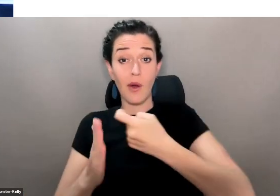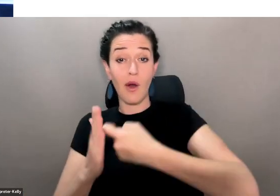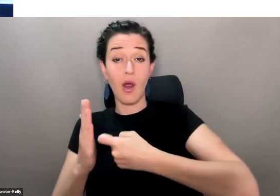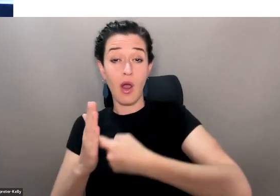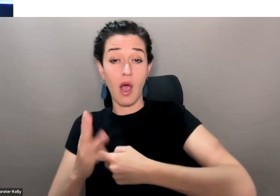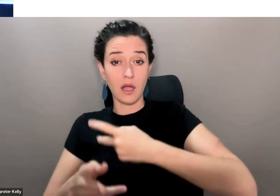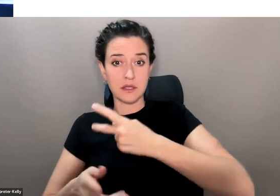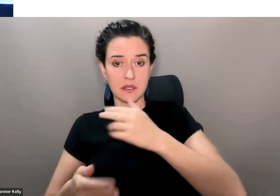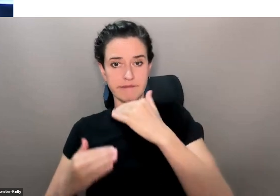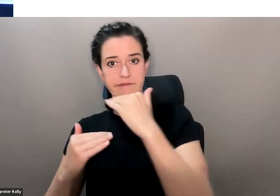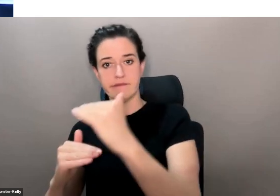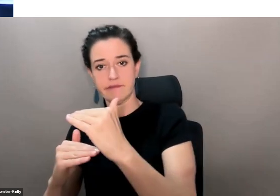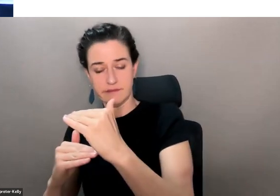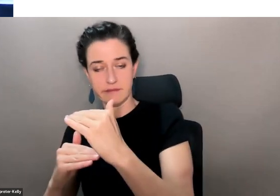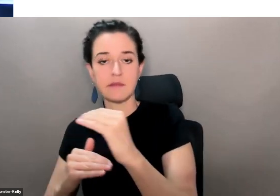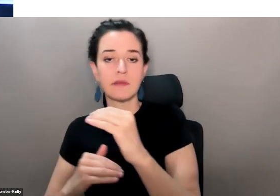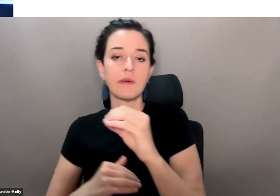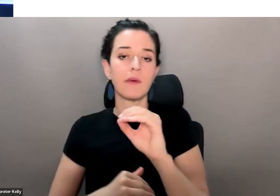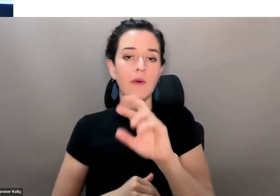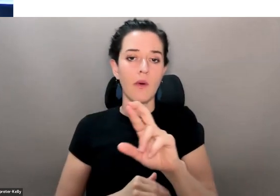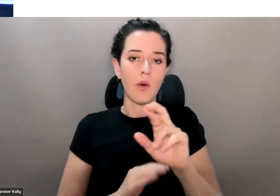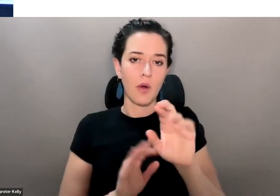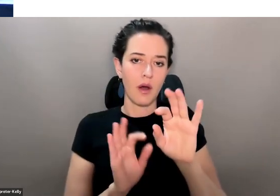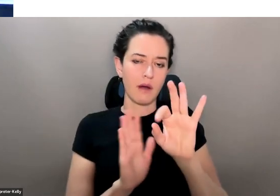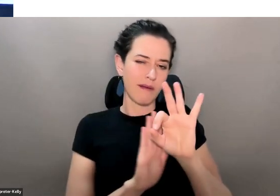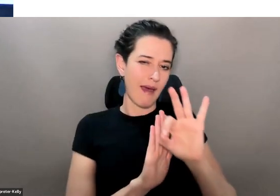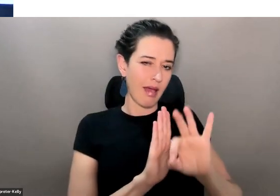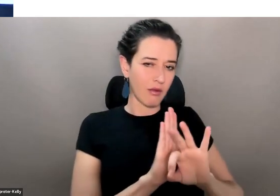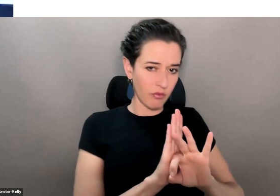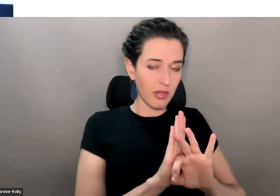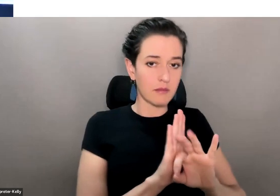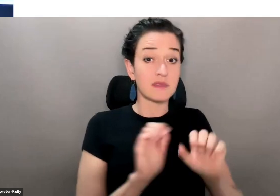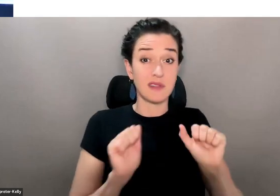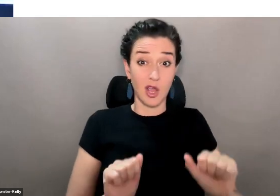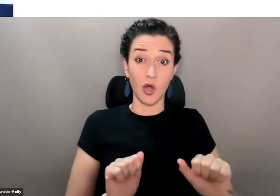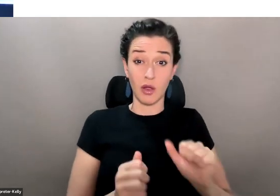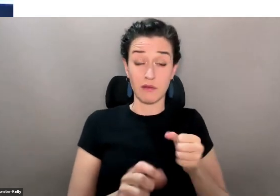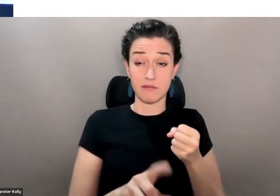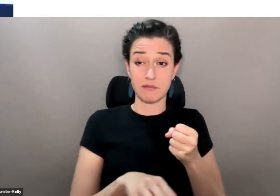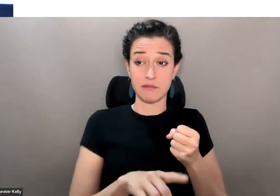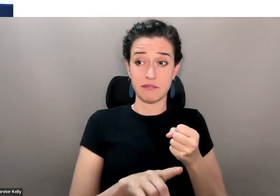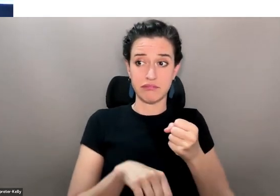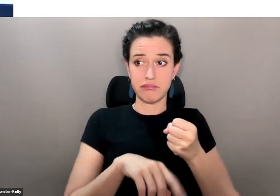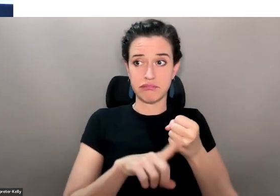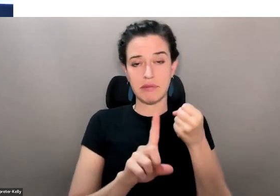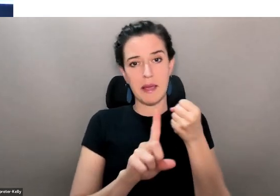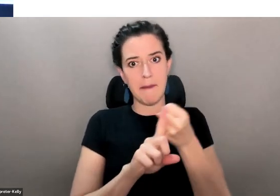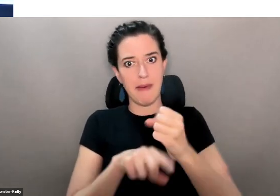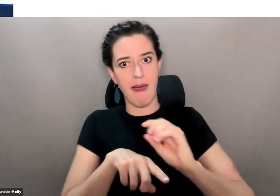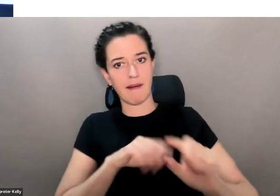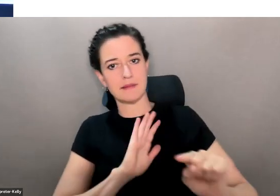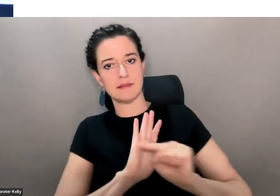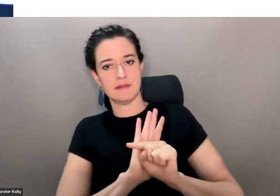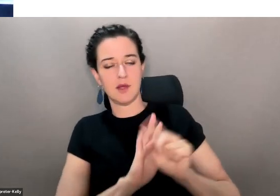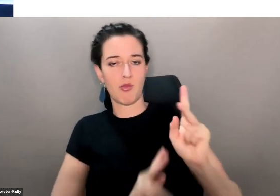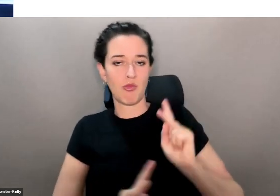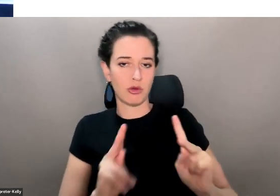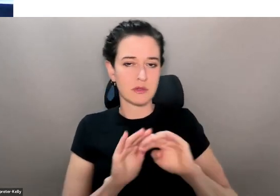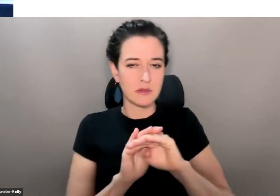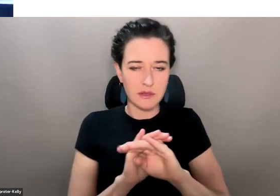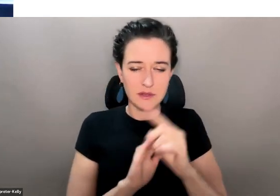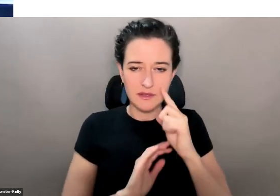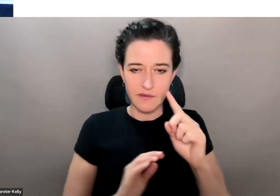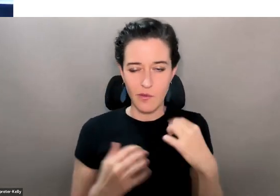or algorithms that can impact a person's access to care and services. The final rule